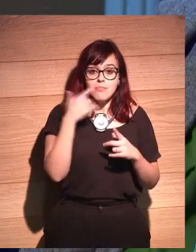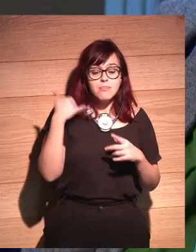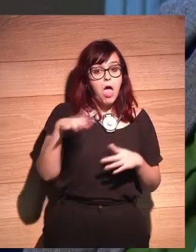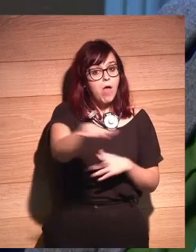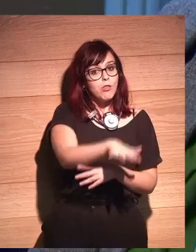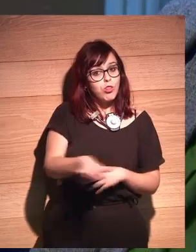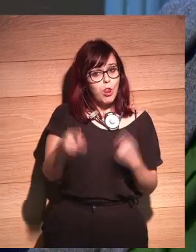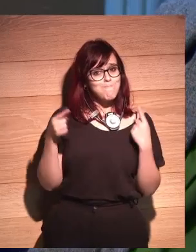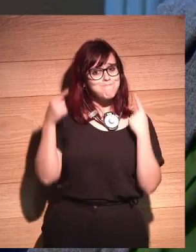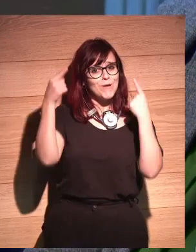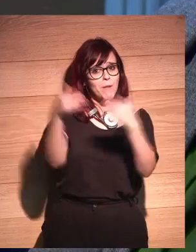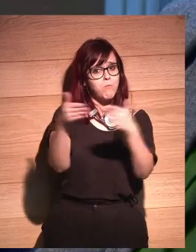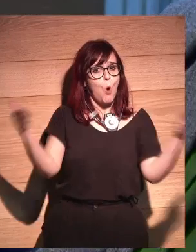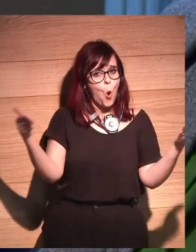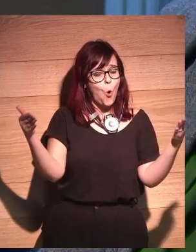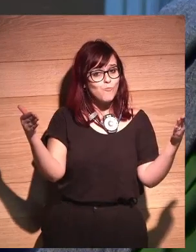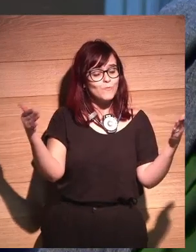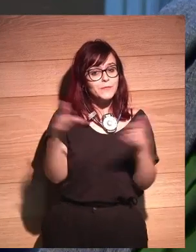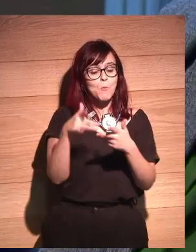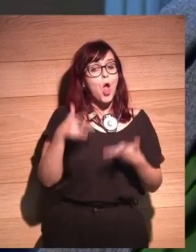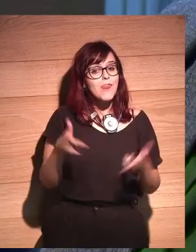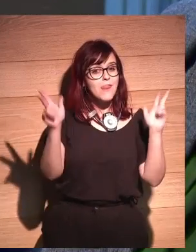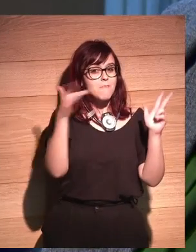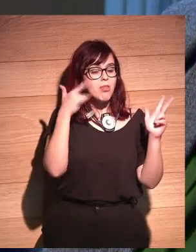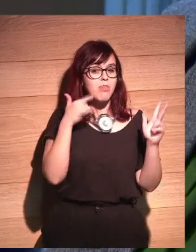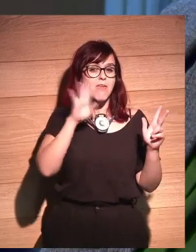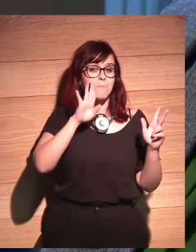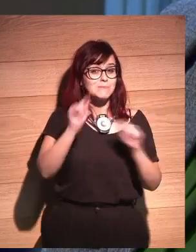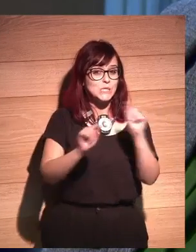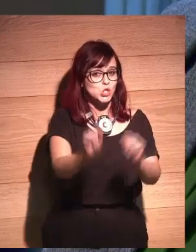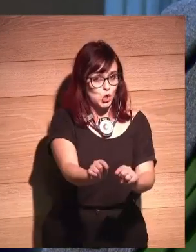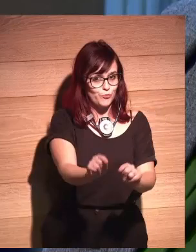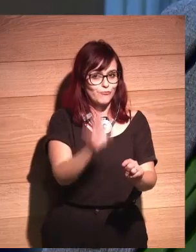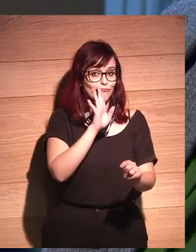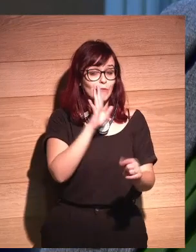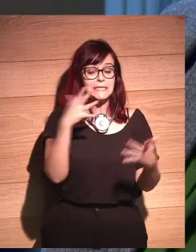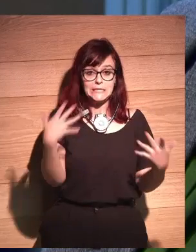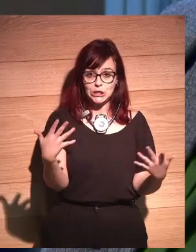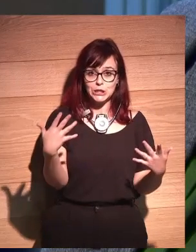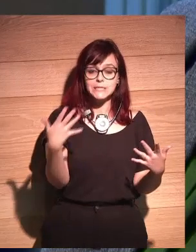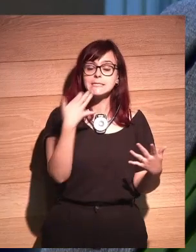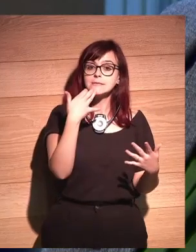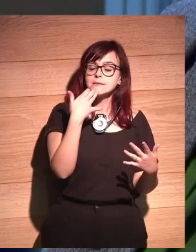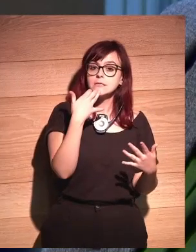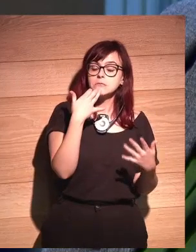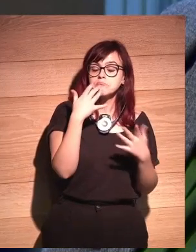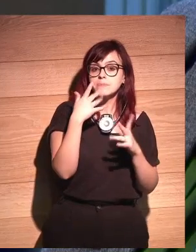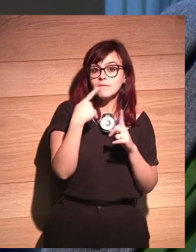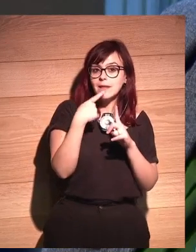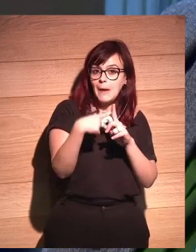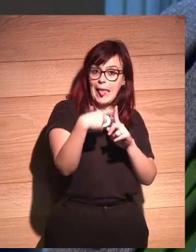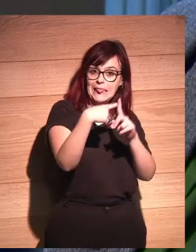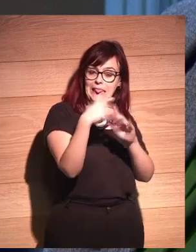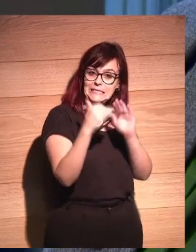it's this of creating enough scale that it becomes interesting for industry, and then later it